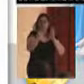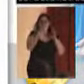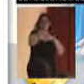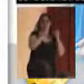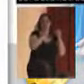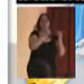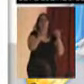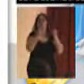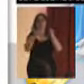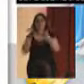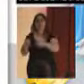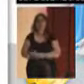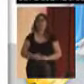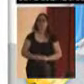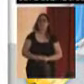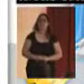activities